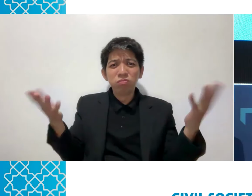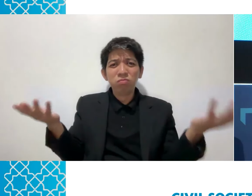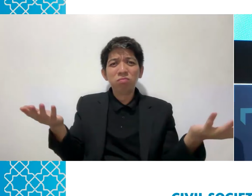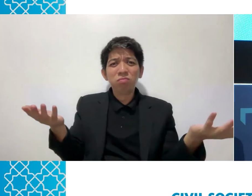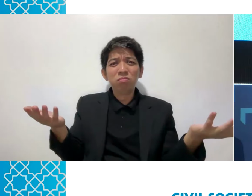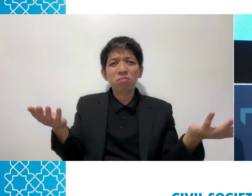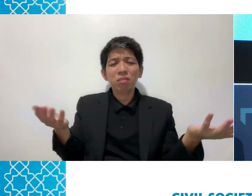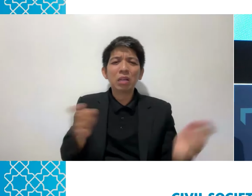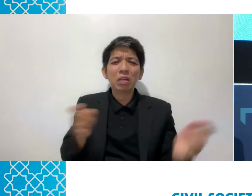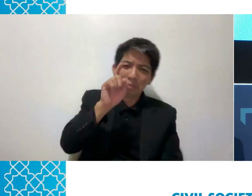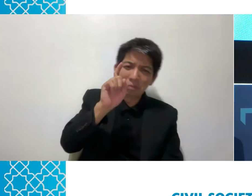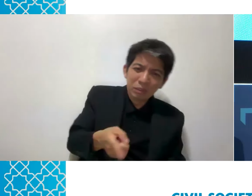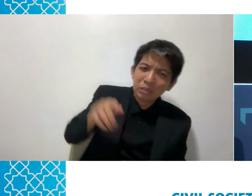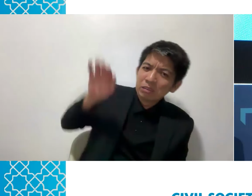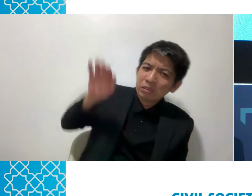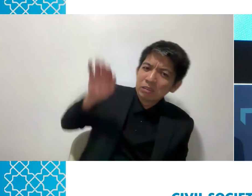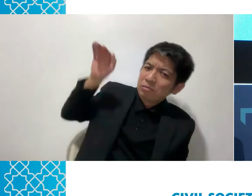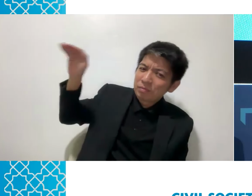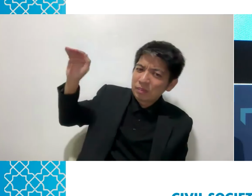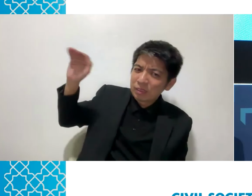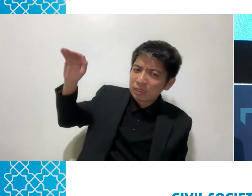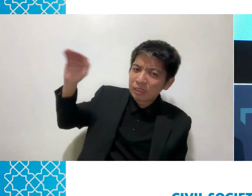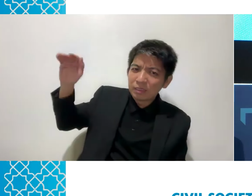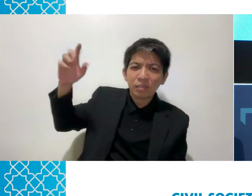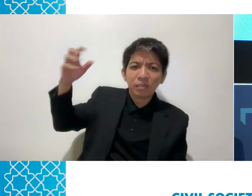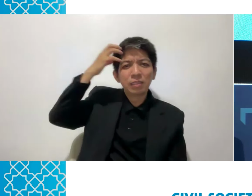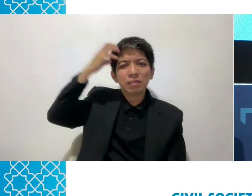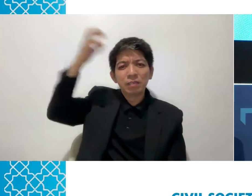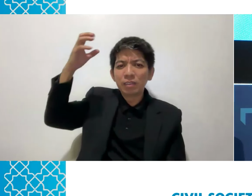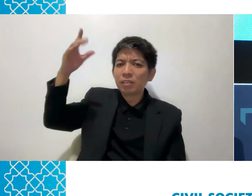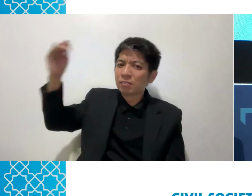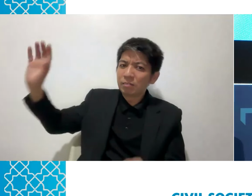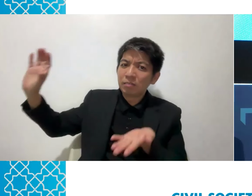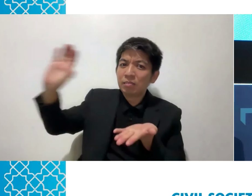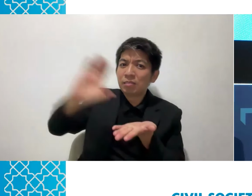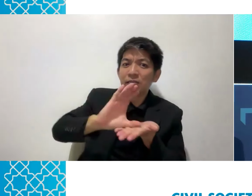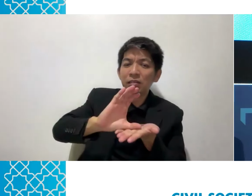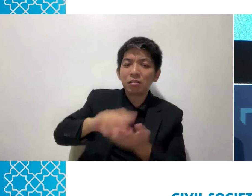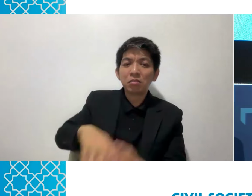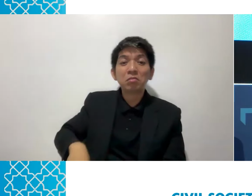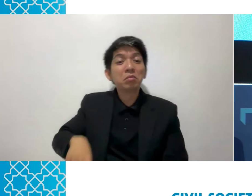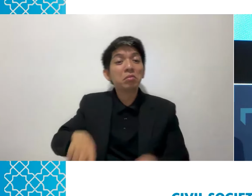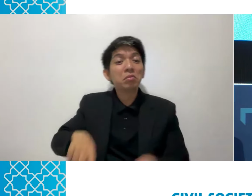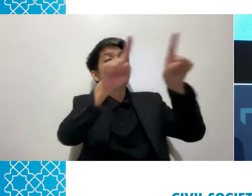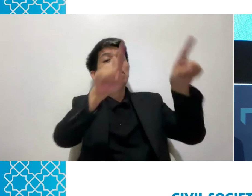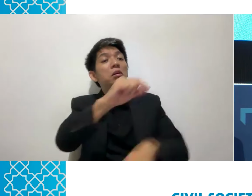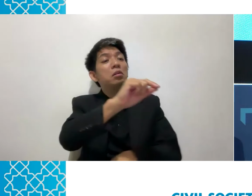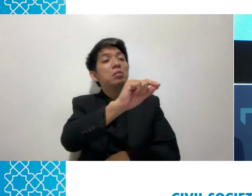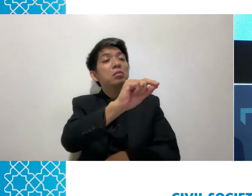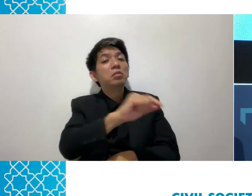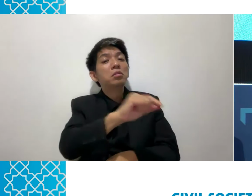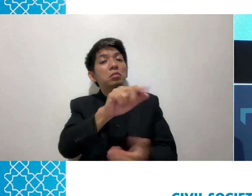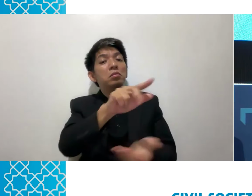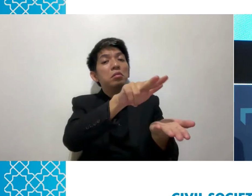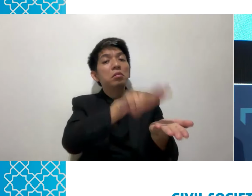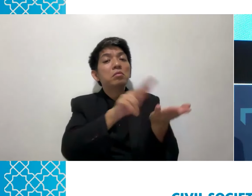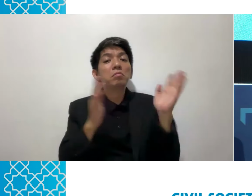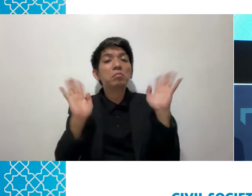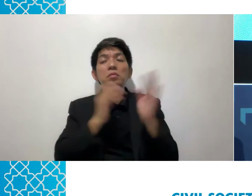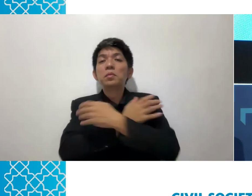vulnerable community, not just in papers, but actually bring them to the reality. So yeah, I mean, like it is the need of the